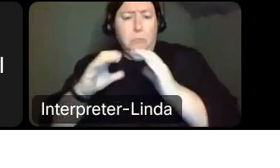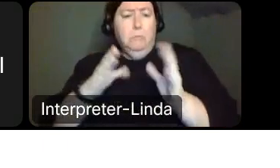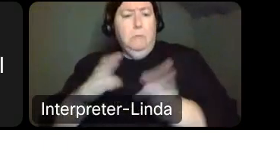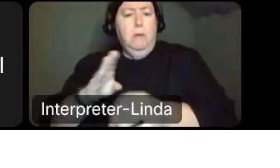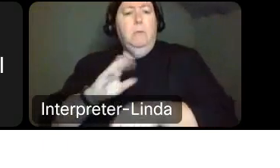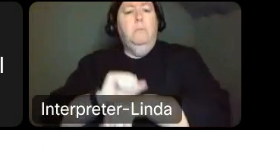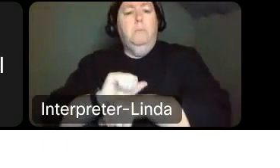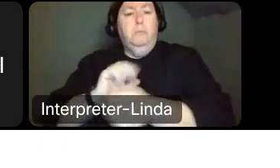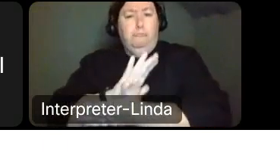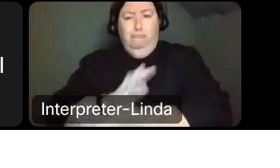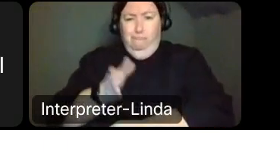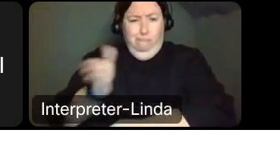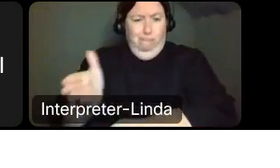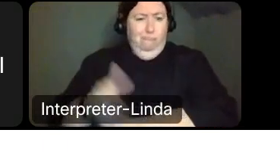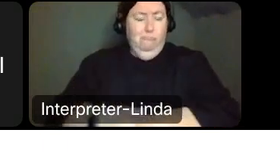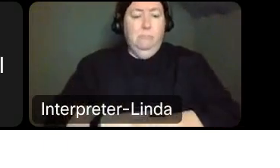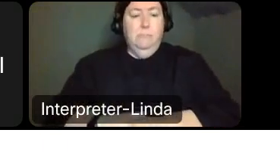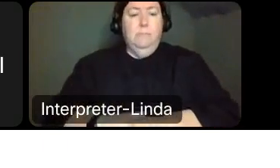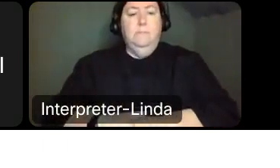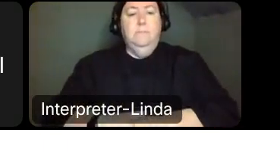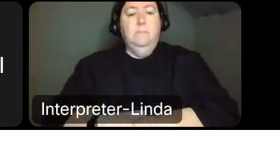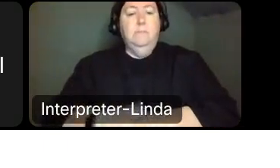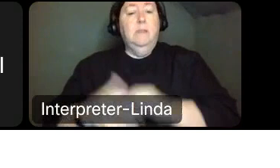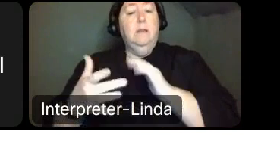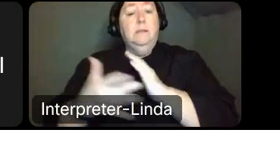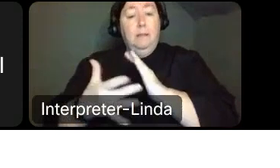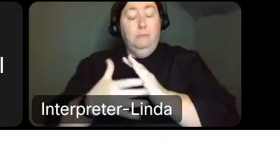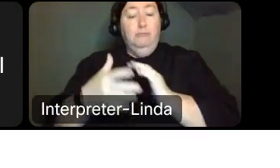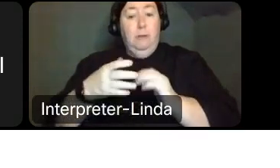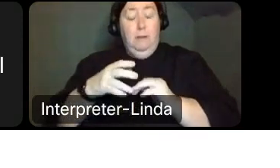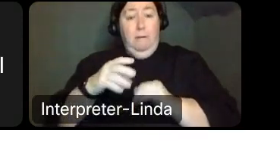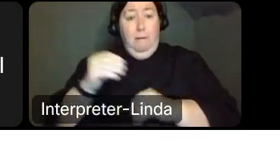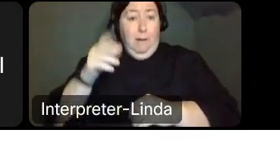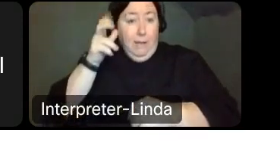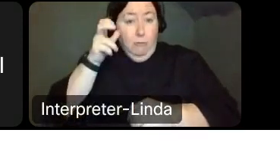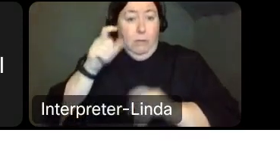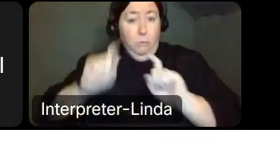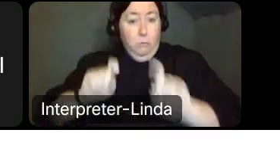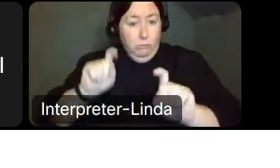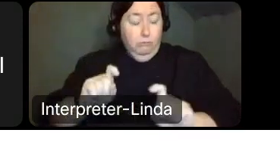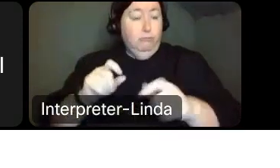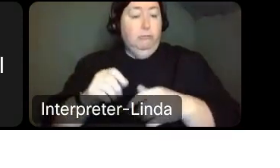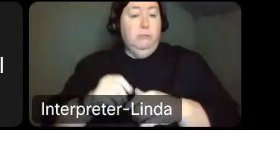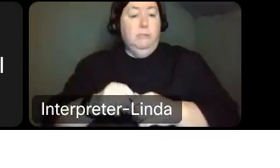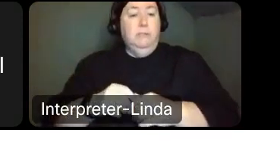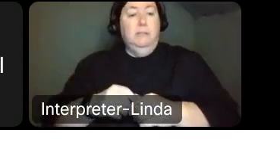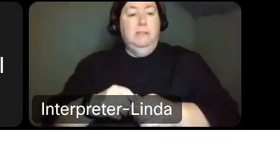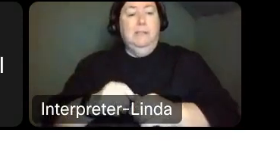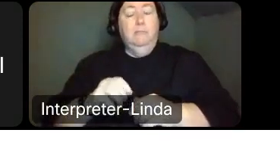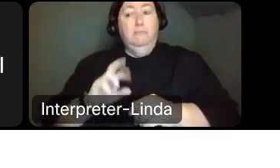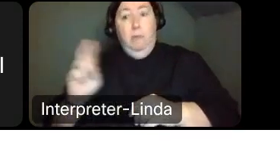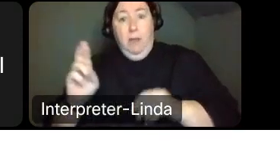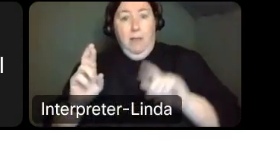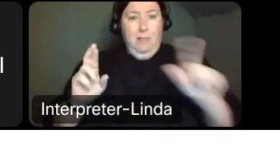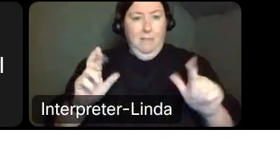We ask most of our hearing questions and technology related questions. We ask about each side, as we may have